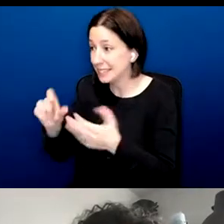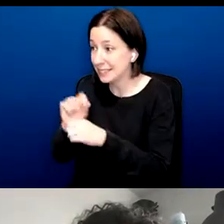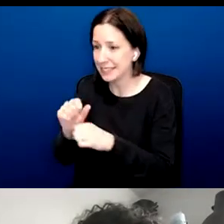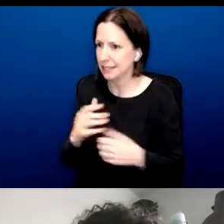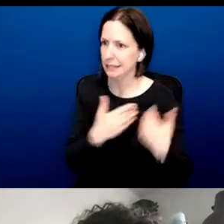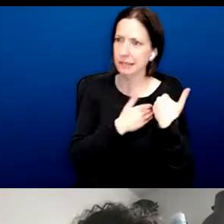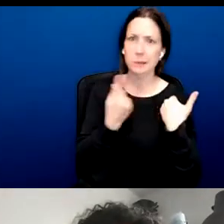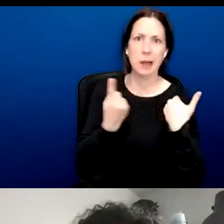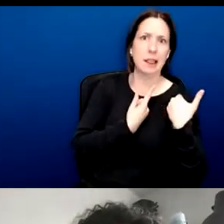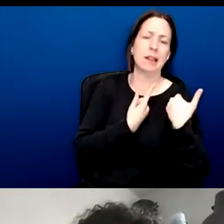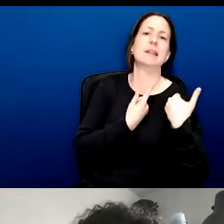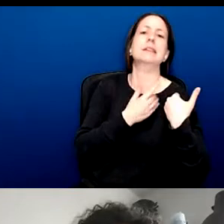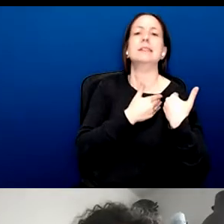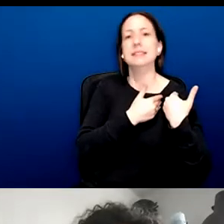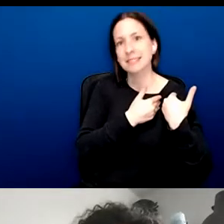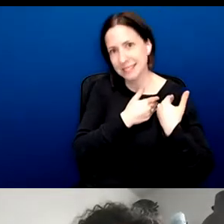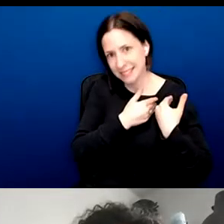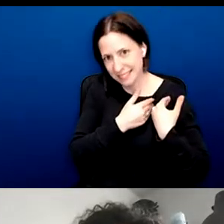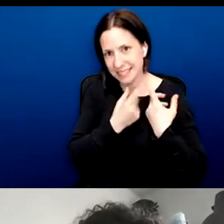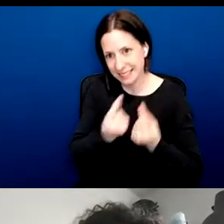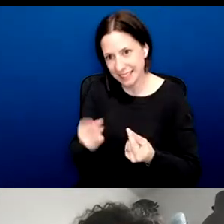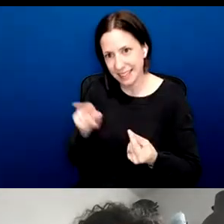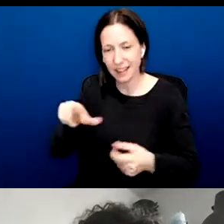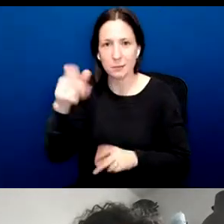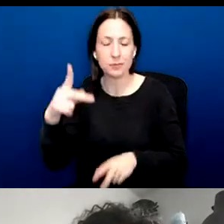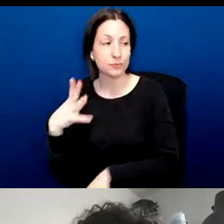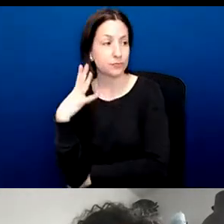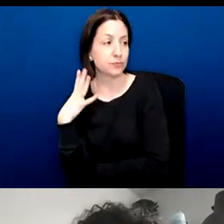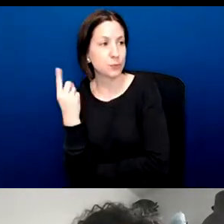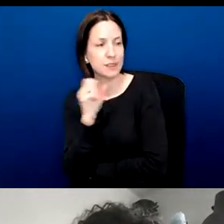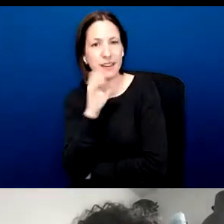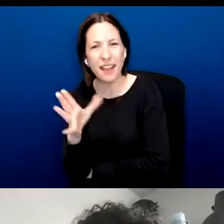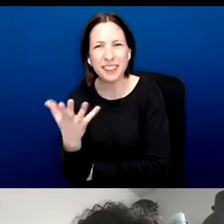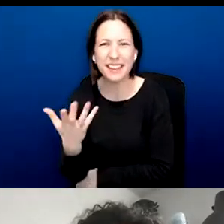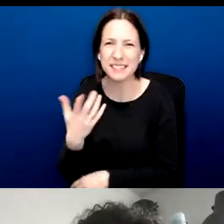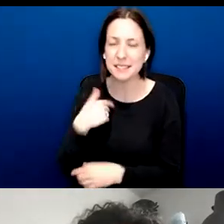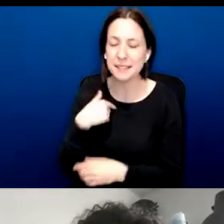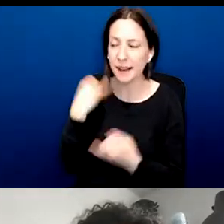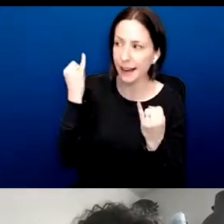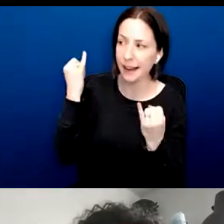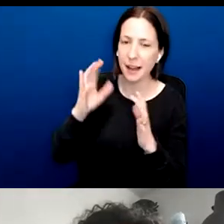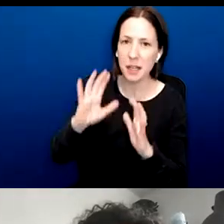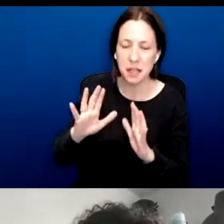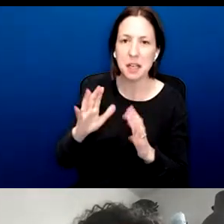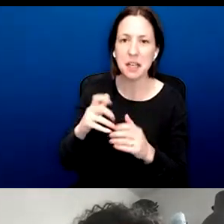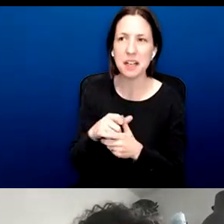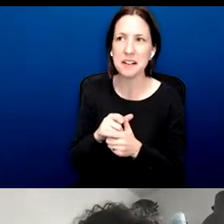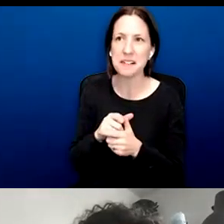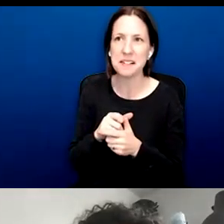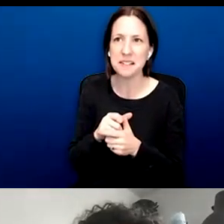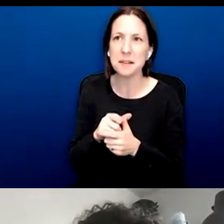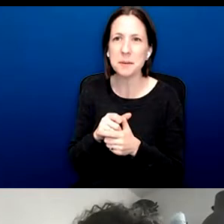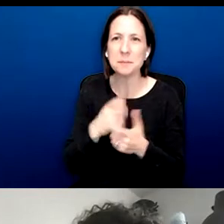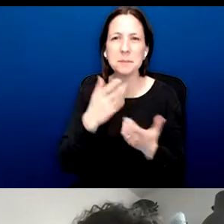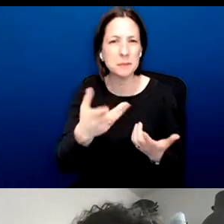everyone, you know, like then there's just that one person that's like doing nothing. So I think I had that fear of that. But I do think, and I think it's one of the things too, when we talk about ways in